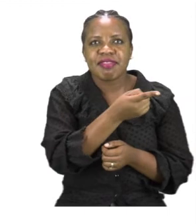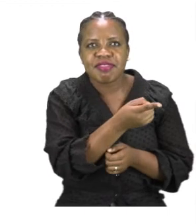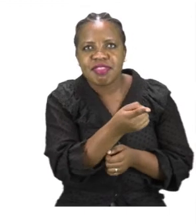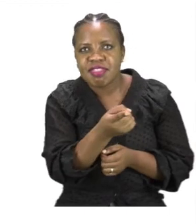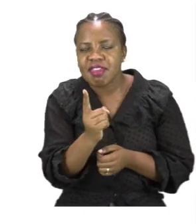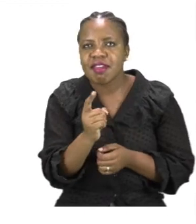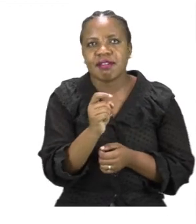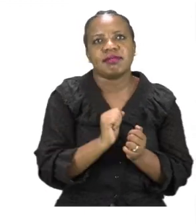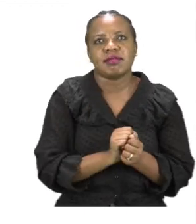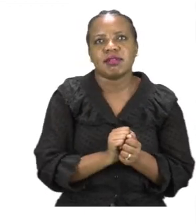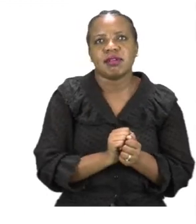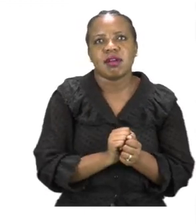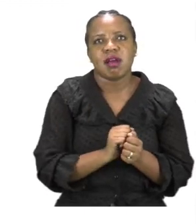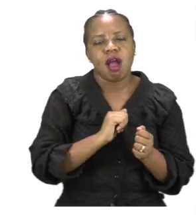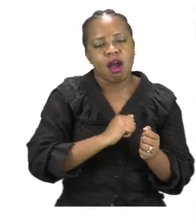our,